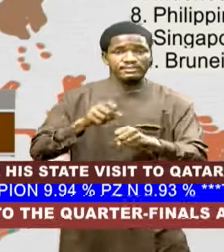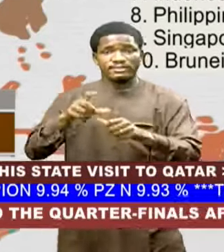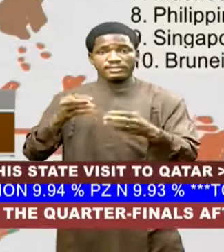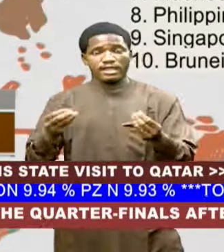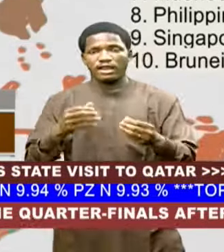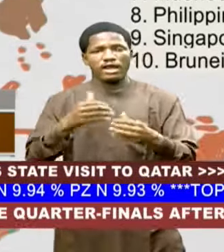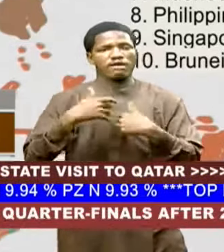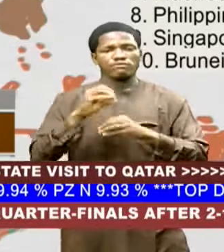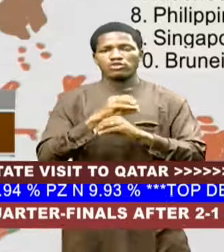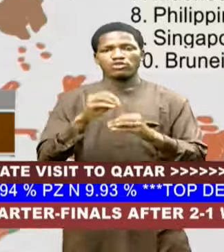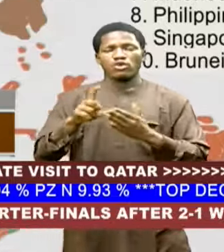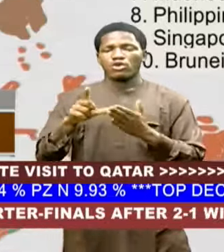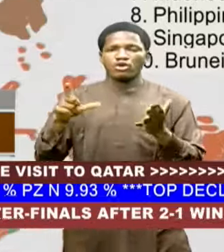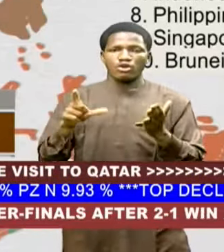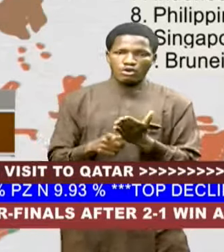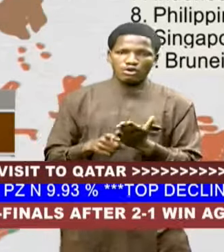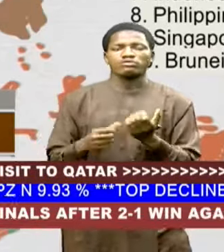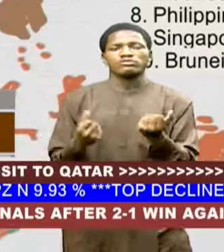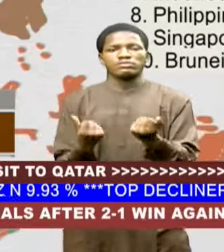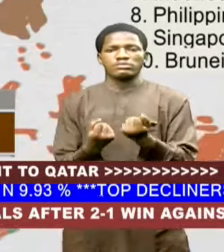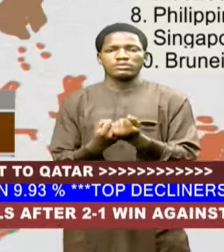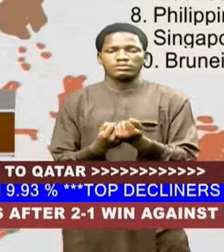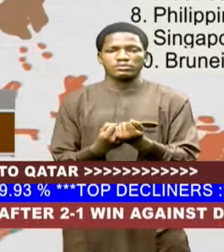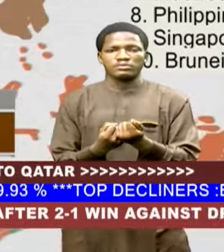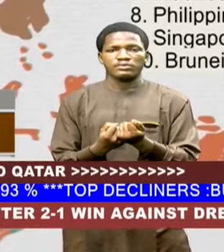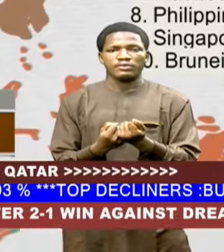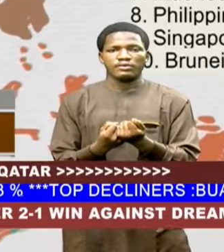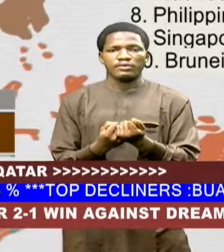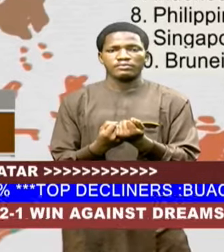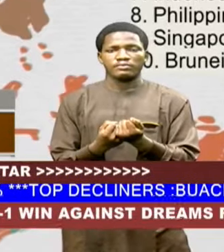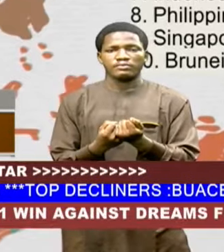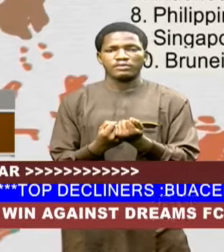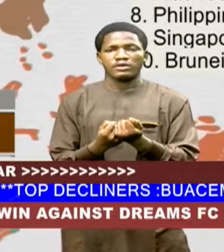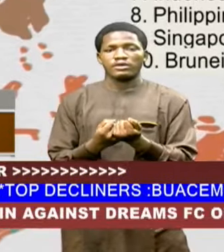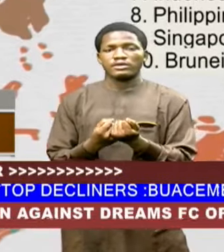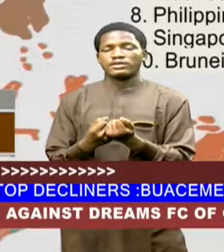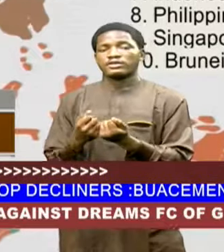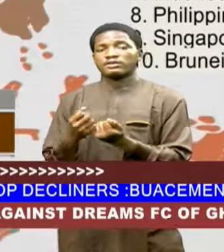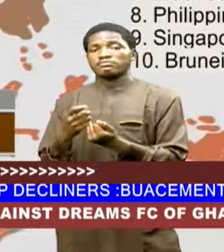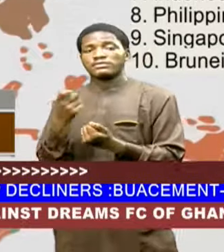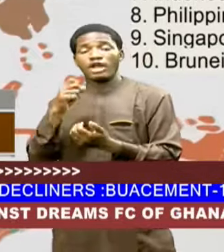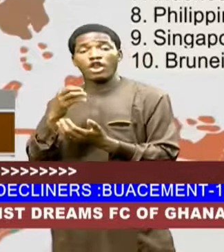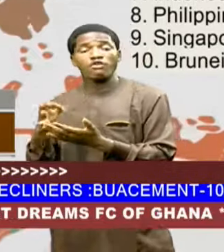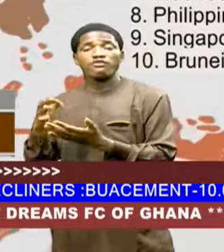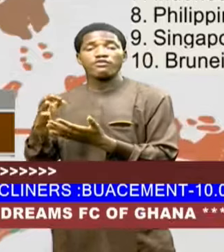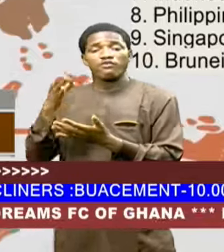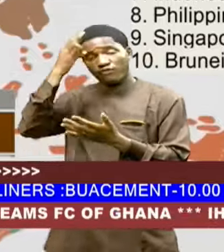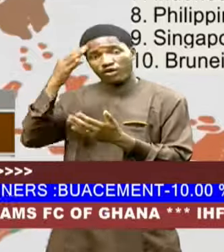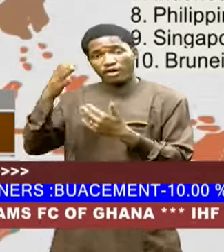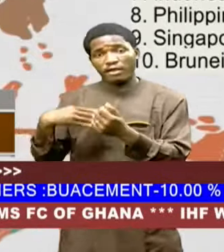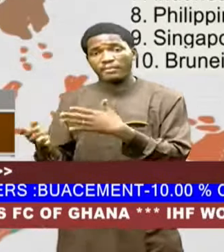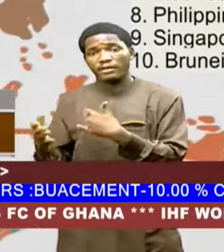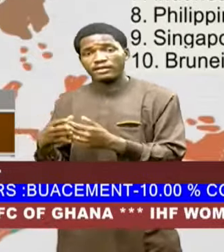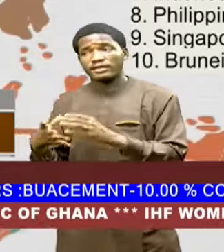Wang, Philippines Secretary of Foreign Affairs Enrique Manalo said the South China Sea was of